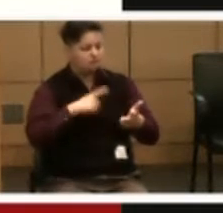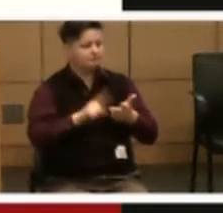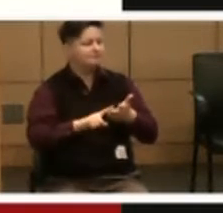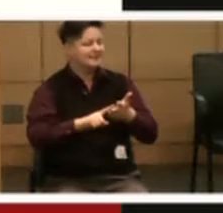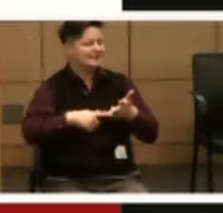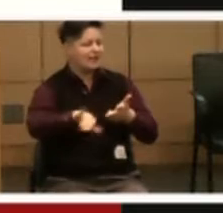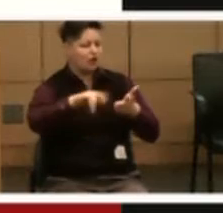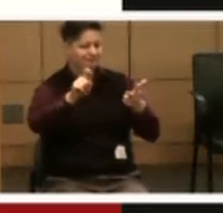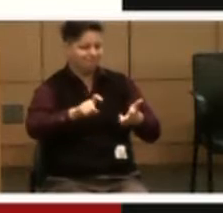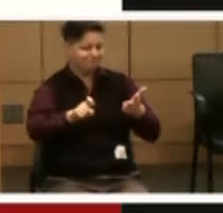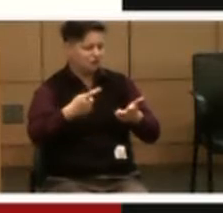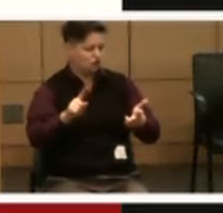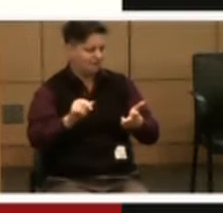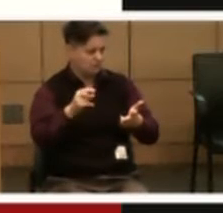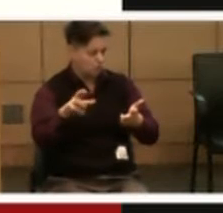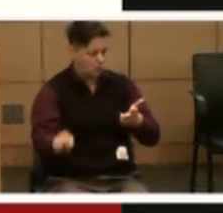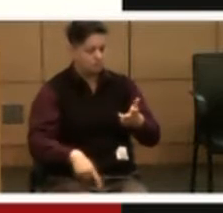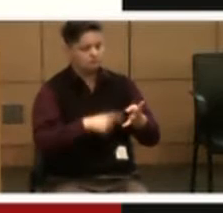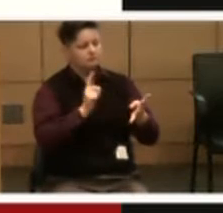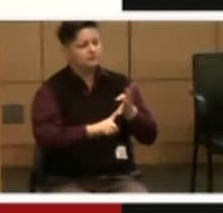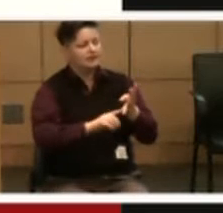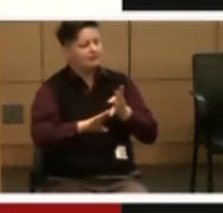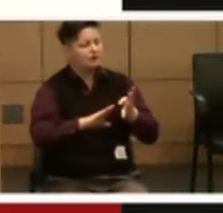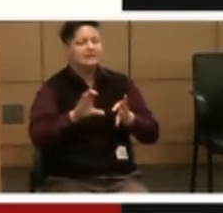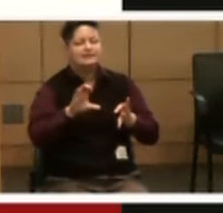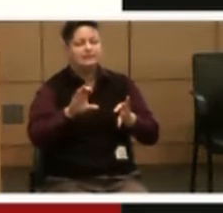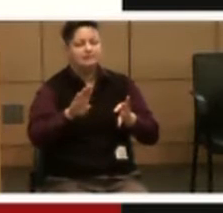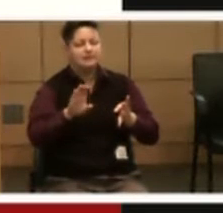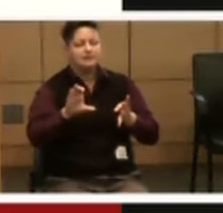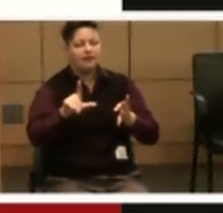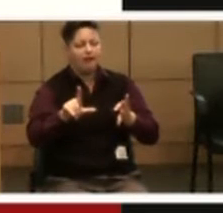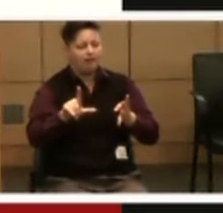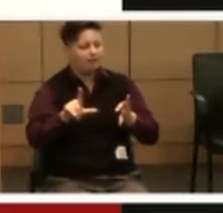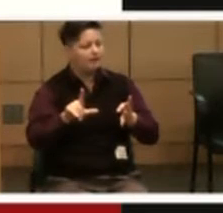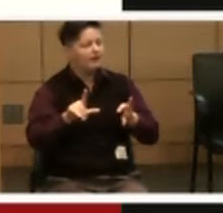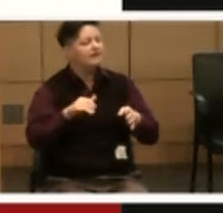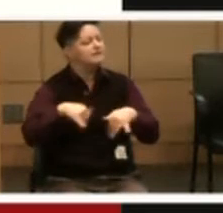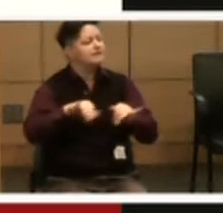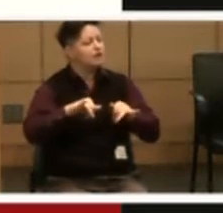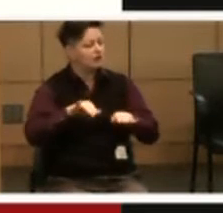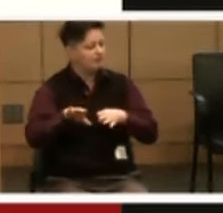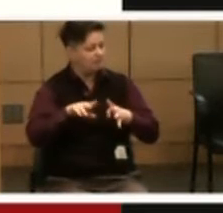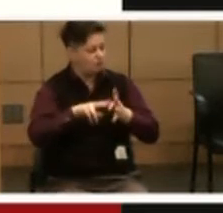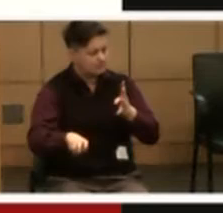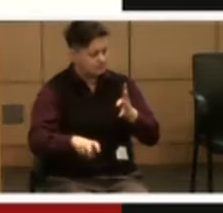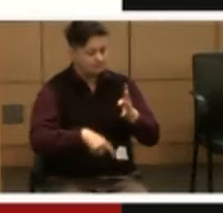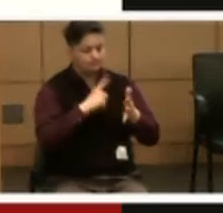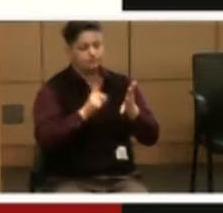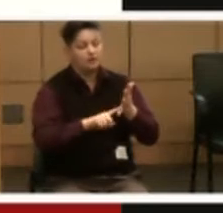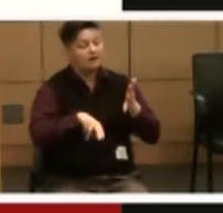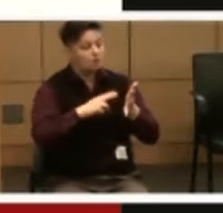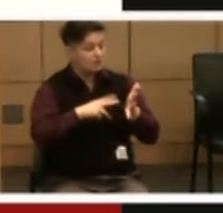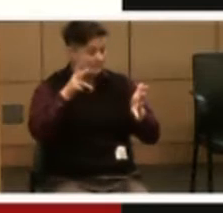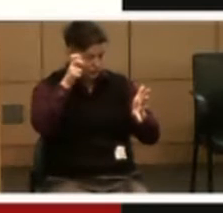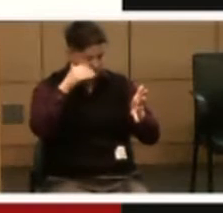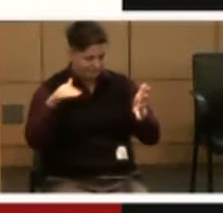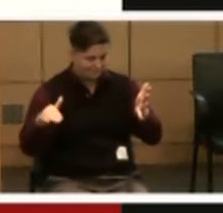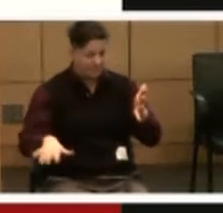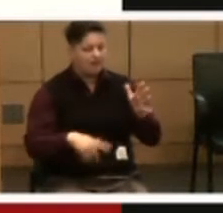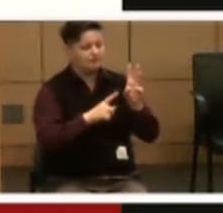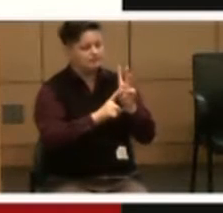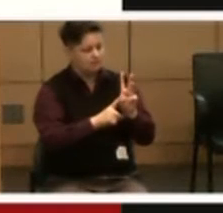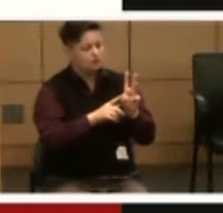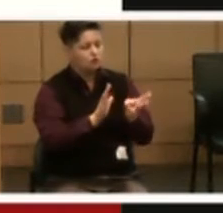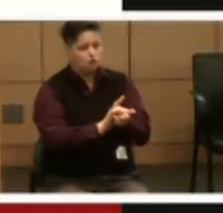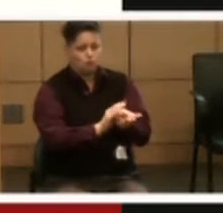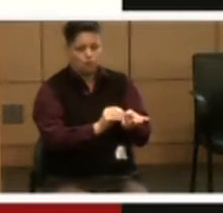the behavior as tested on by the CBCL, which is a standardized behavior assessment, of course, hearing, and the school records. And again,